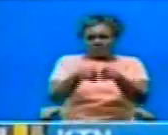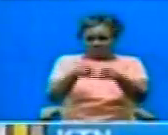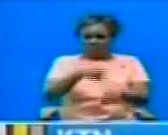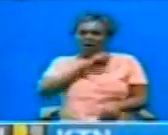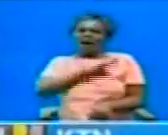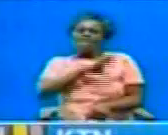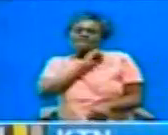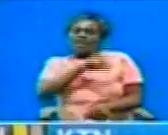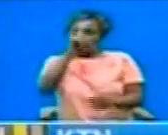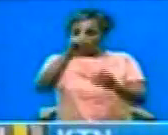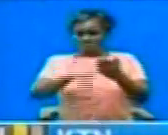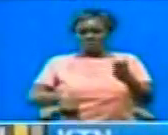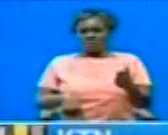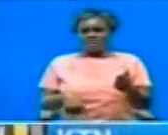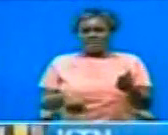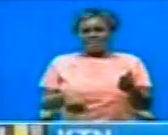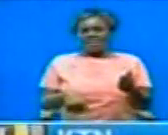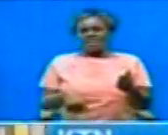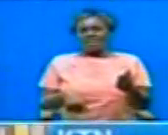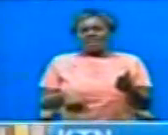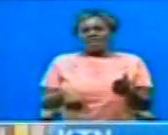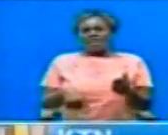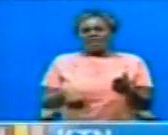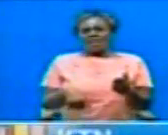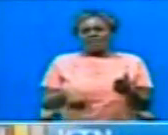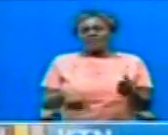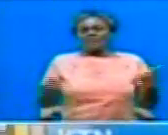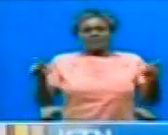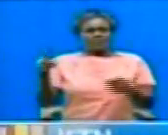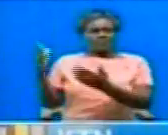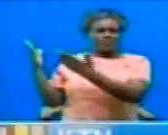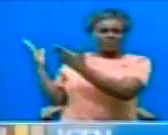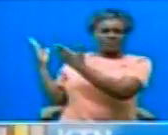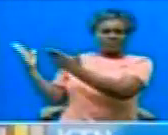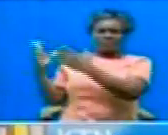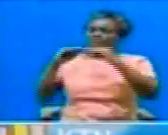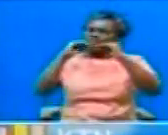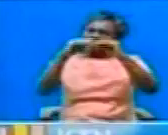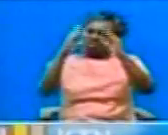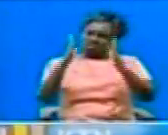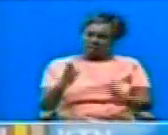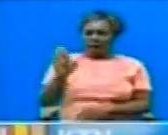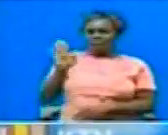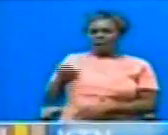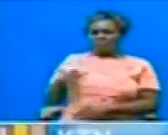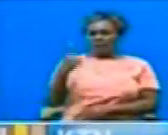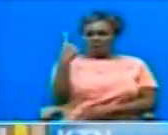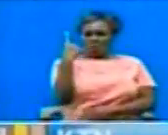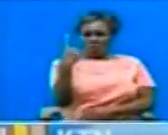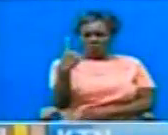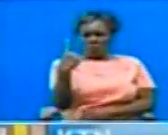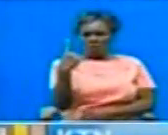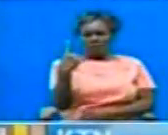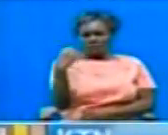afraid of the landlord. Regina Nyambura is a teacher and a mother of 1.5-year-old